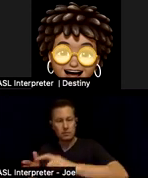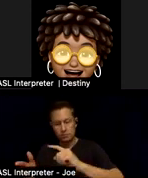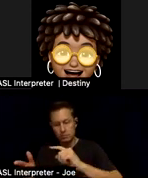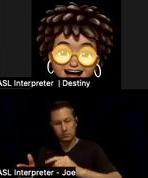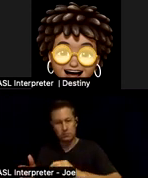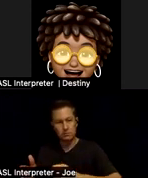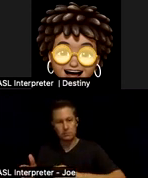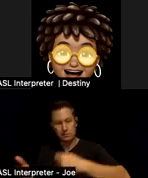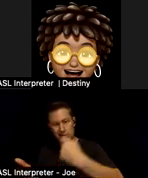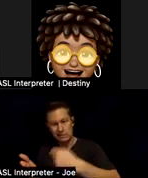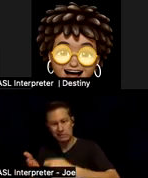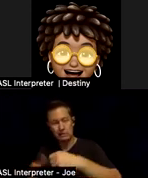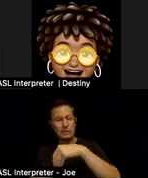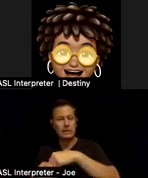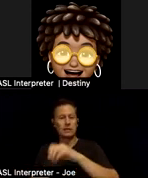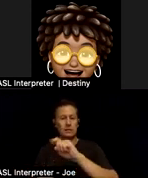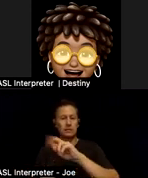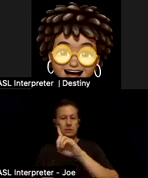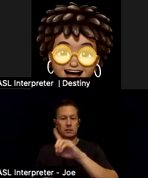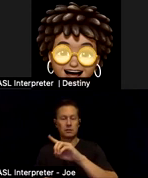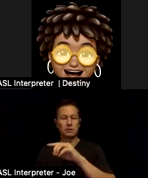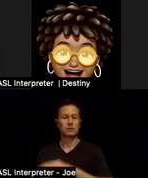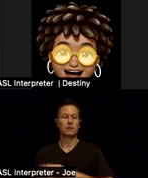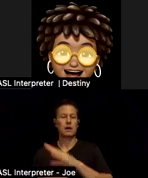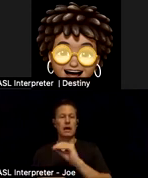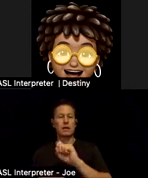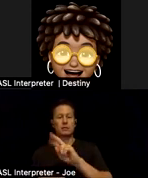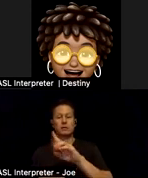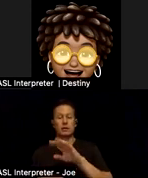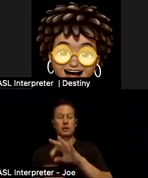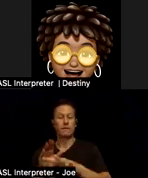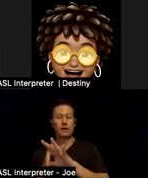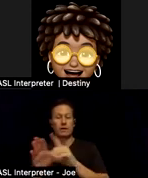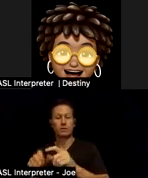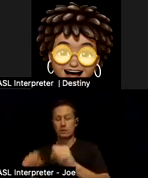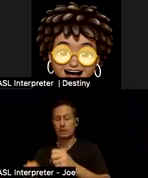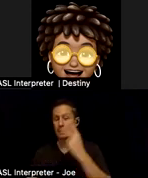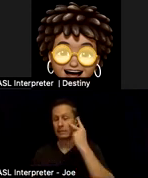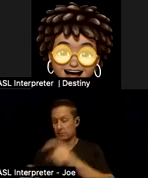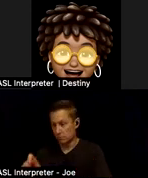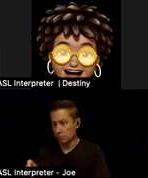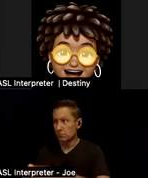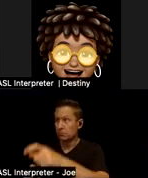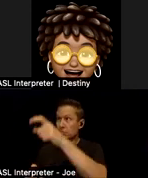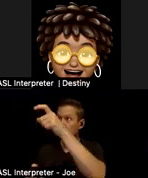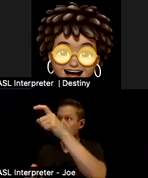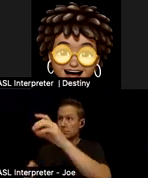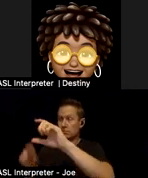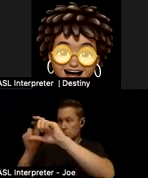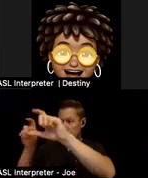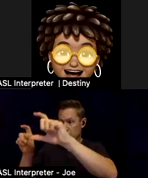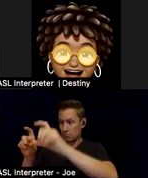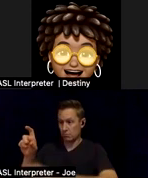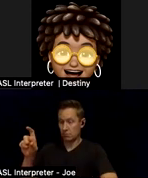stud finder picks up the nail in the framing piece and then you just go vertically up the wall because studs are positioned in the wall